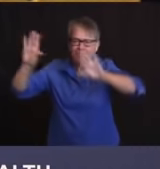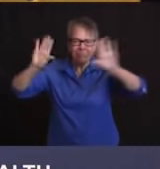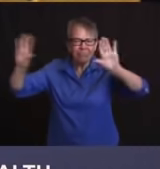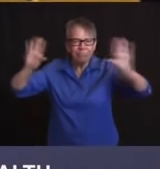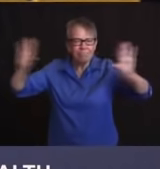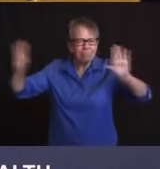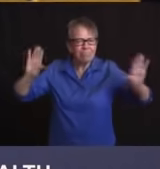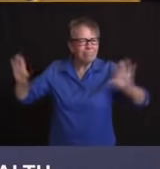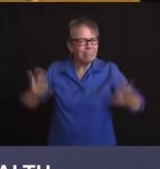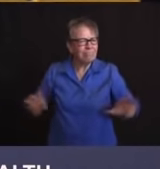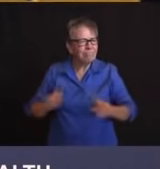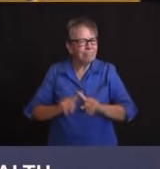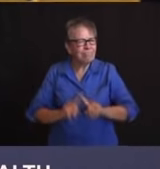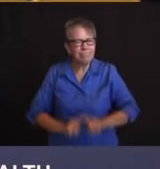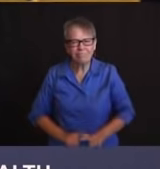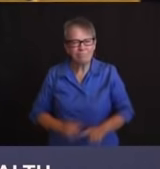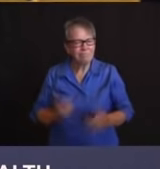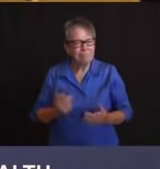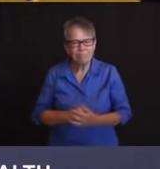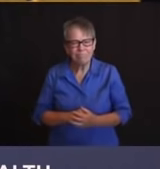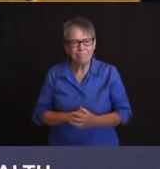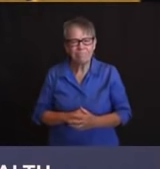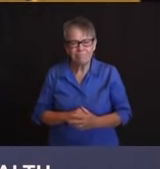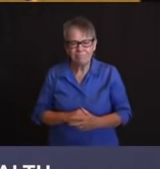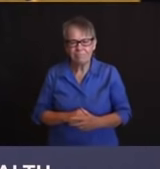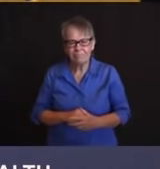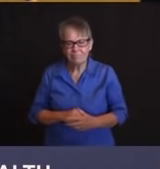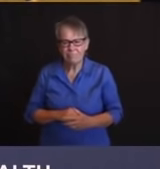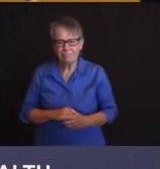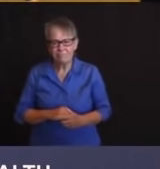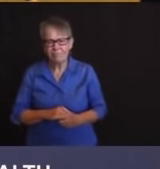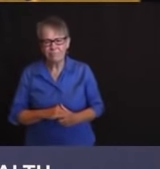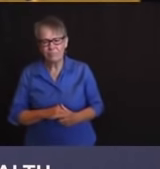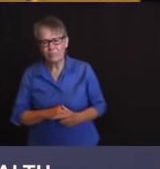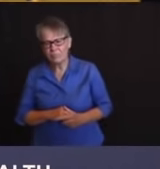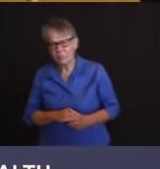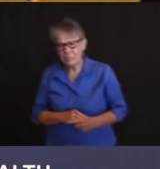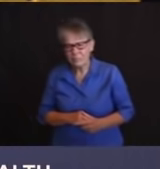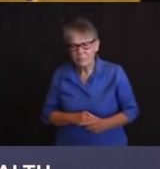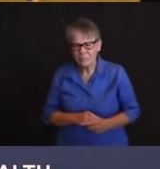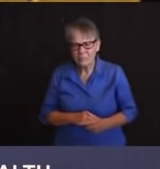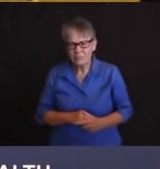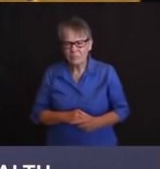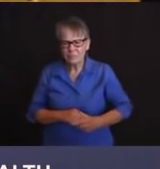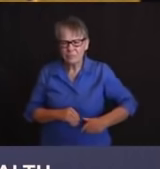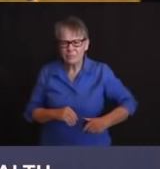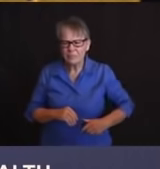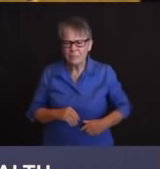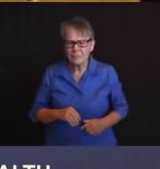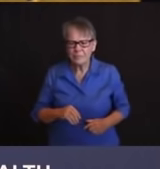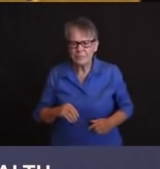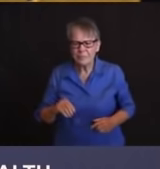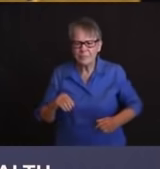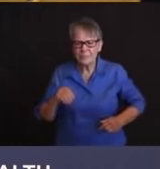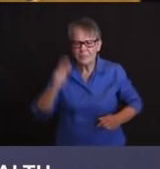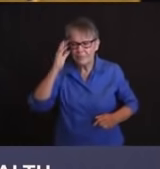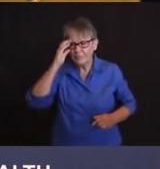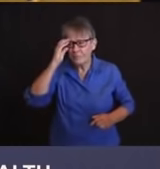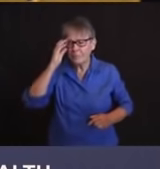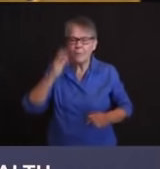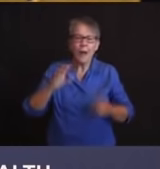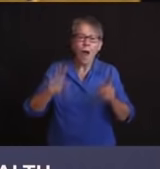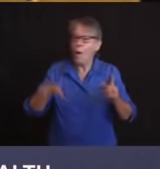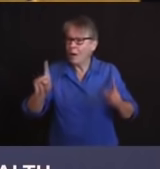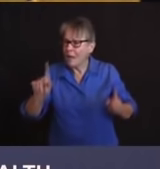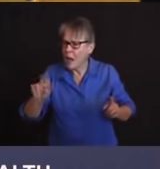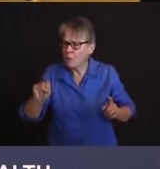Governor, sorry, it must be the mask. This is Stacy Barchinger with the record. Stacy, I'm sorry. I'm sorry. I don't mean to correct you. Jesus. Can I get some extra